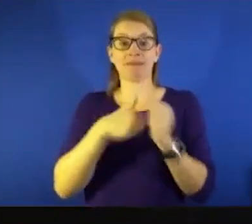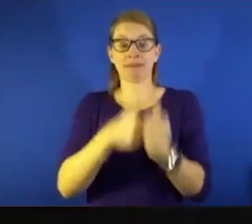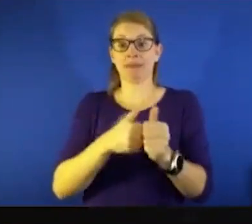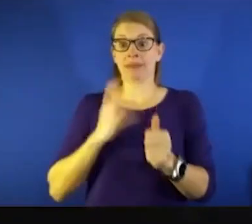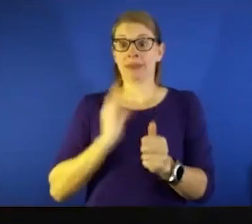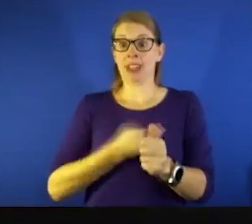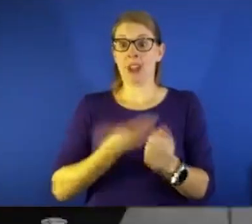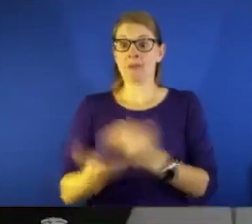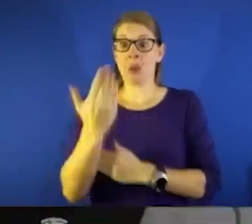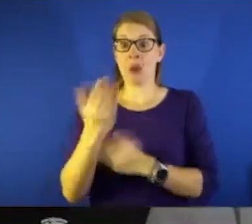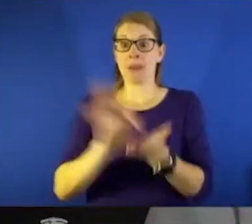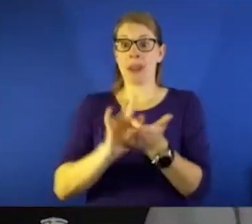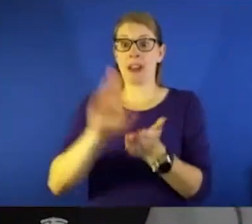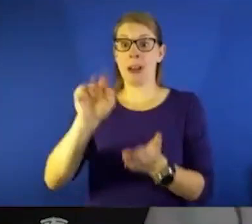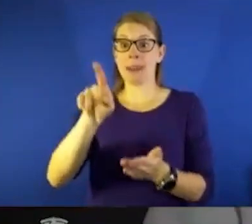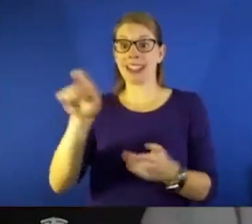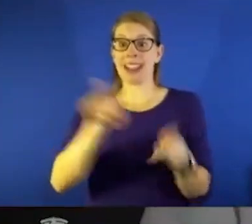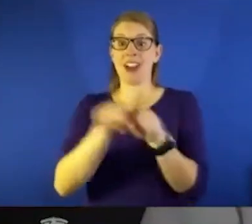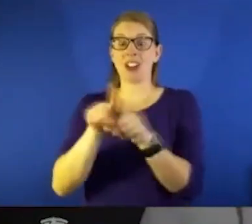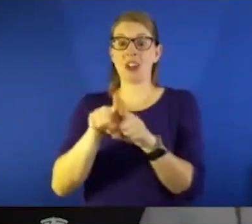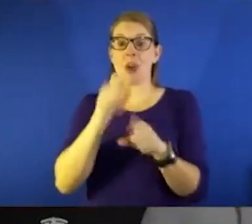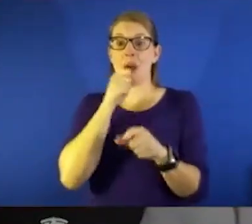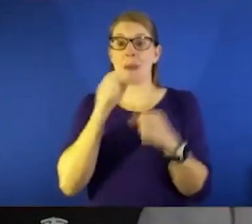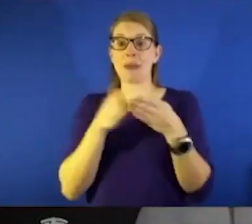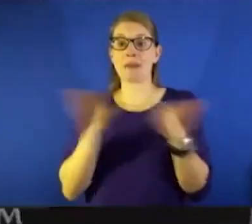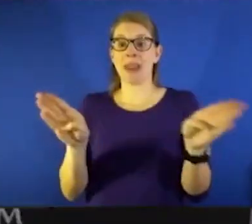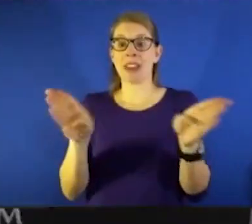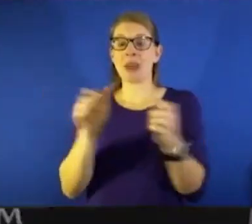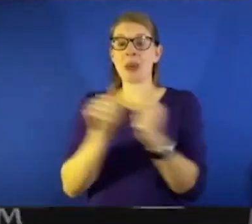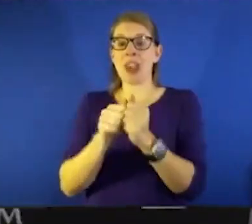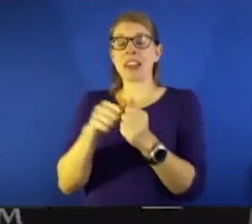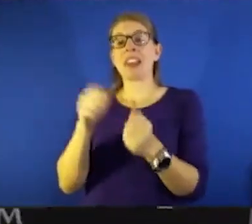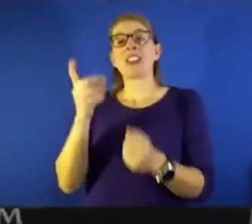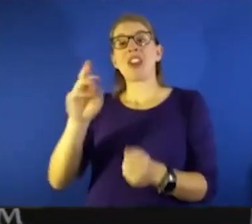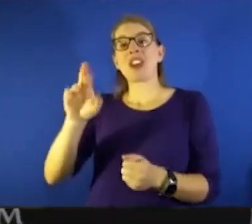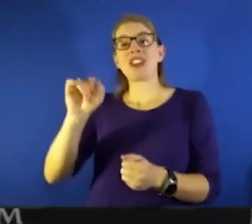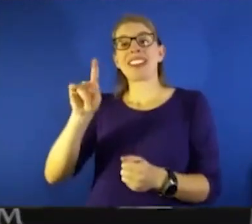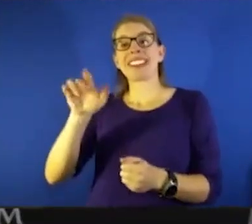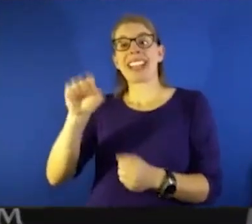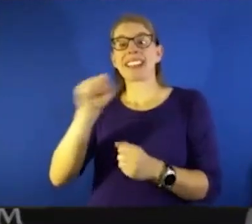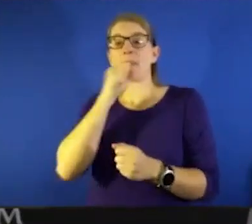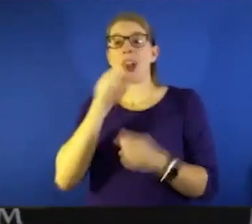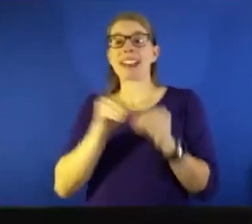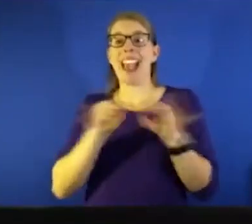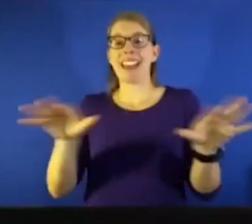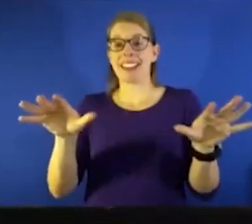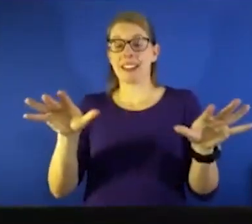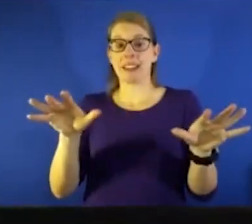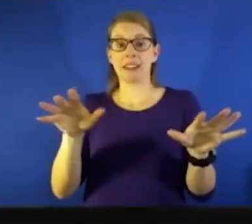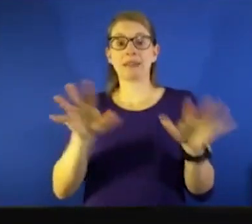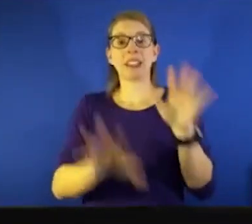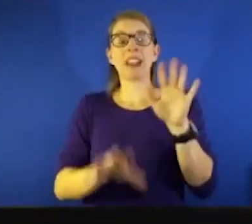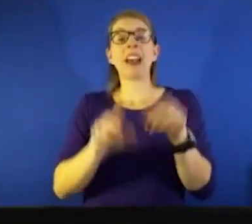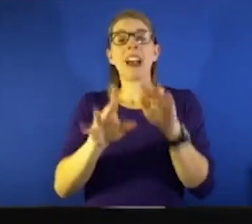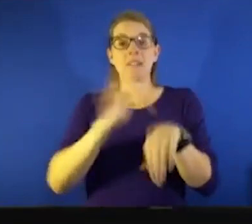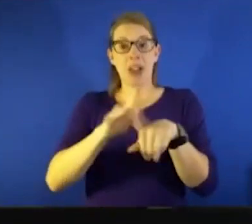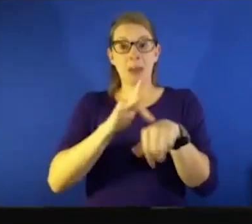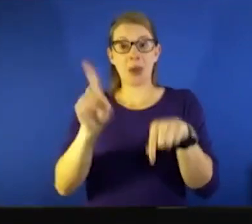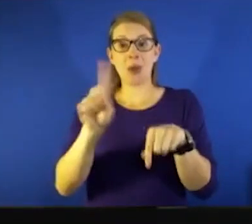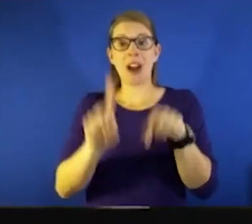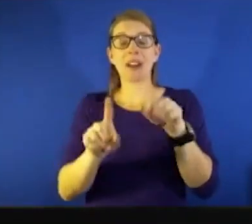medical update and open mics with Dr. Stites podcasts. Now everywhere podcasts are available.